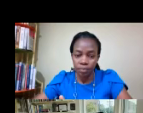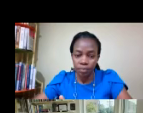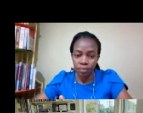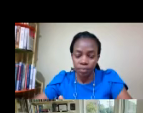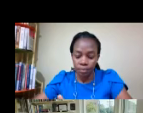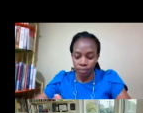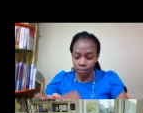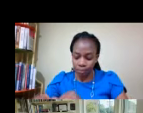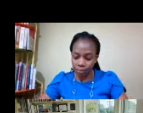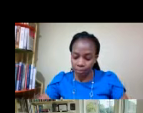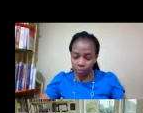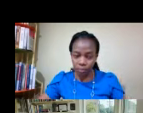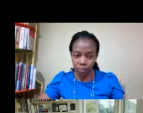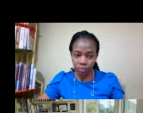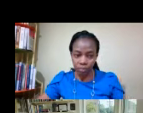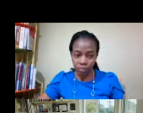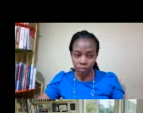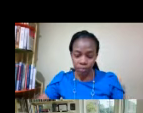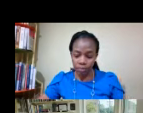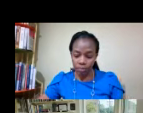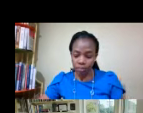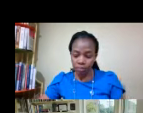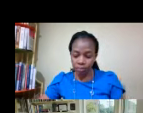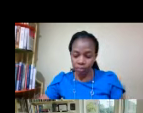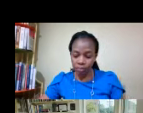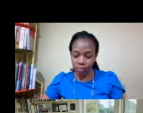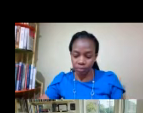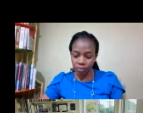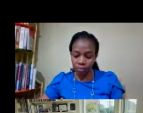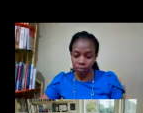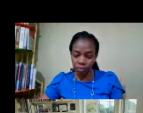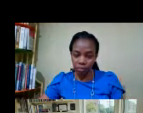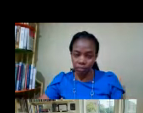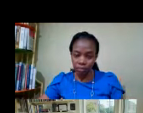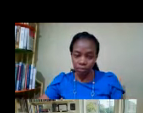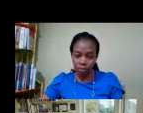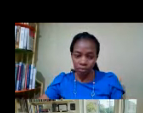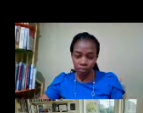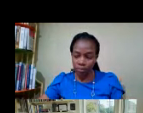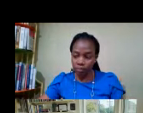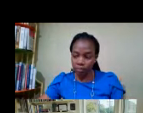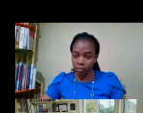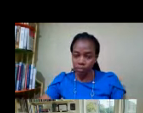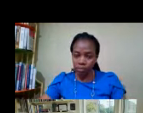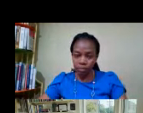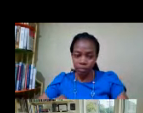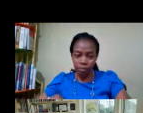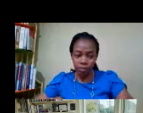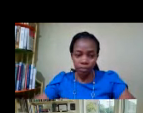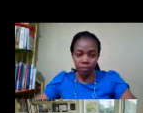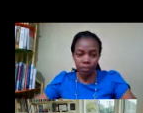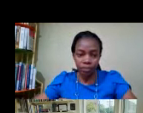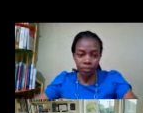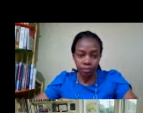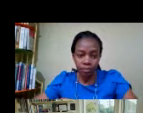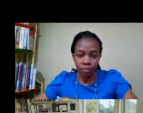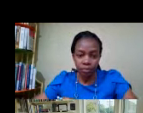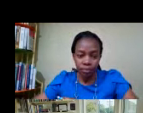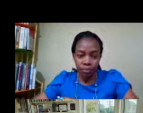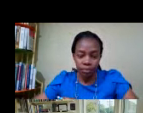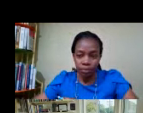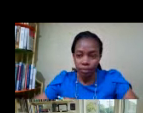with articulation. So think about what is the information that we know and what is it that we still need to find out.